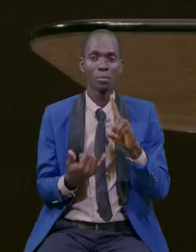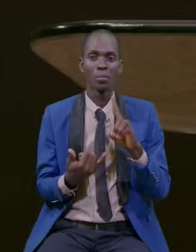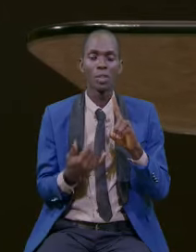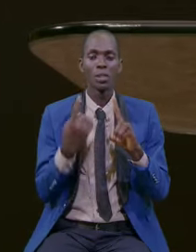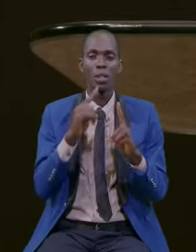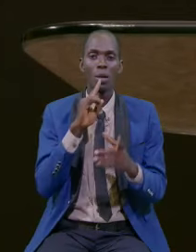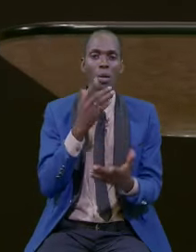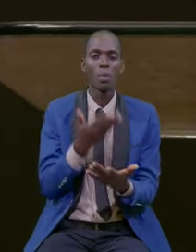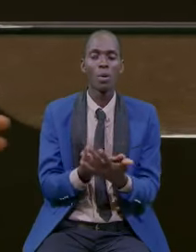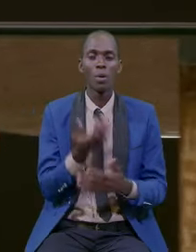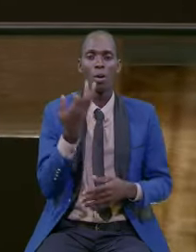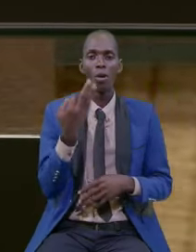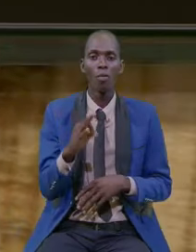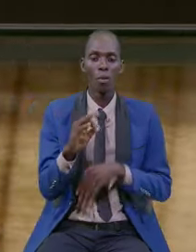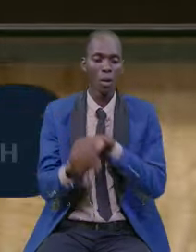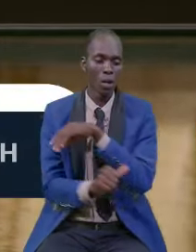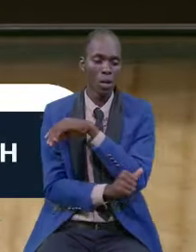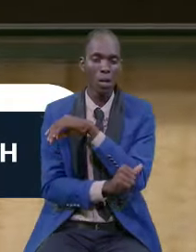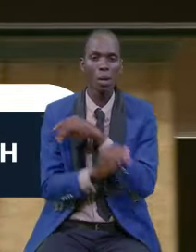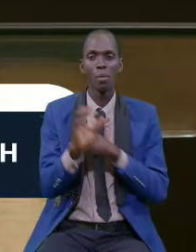proof of Abraham's